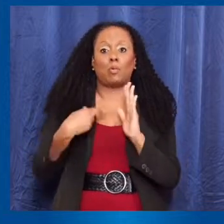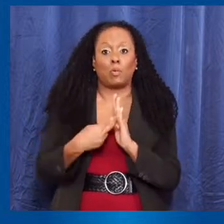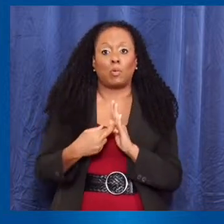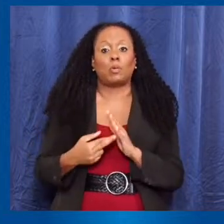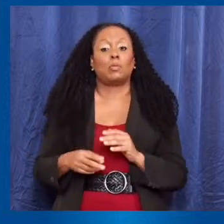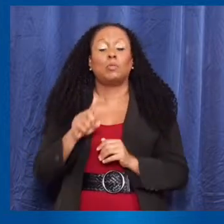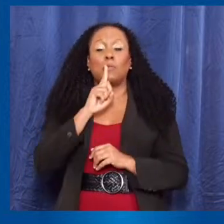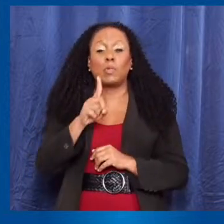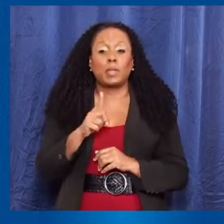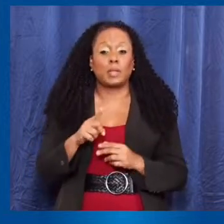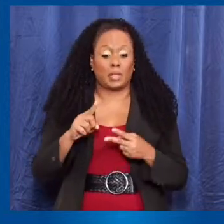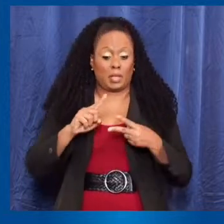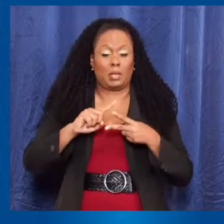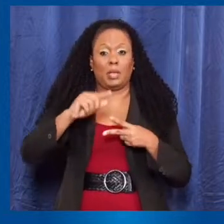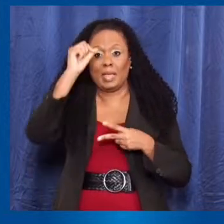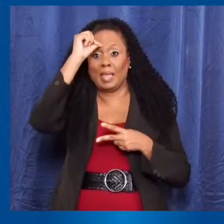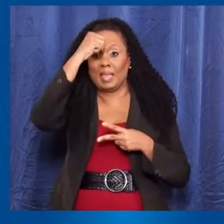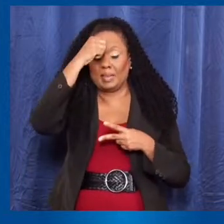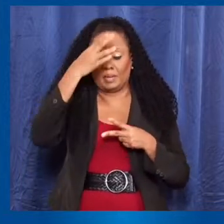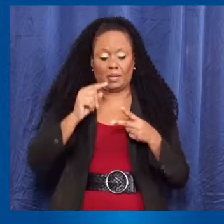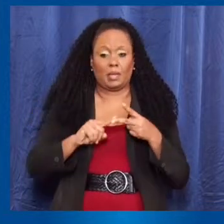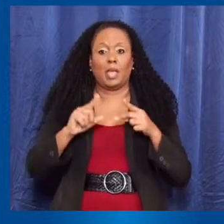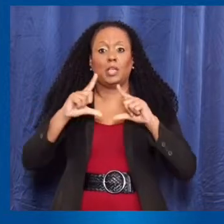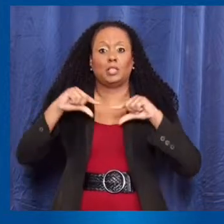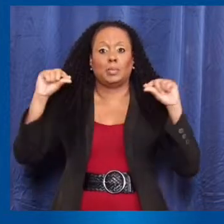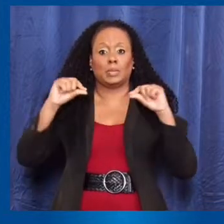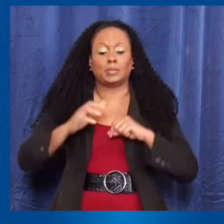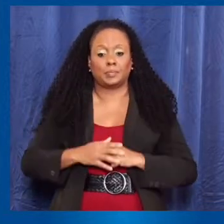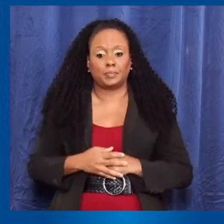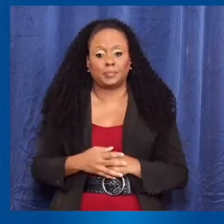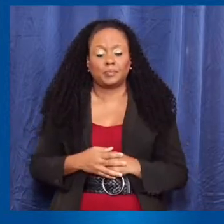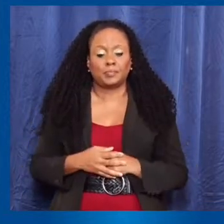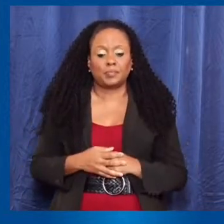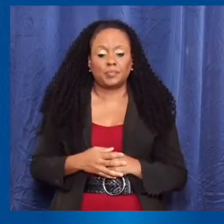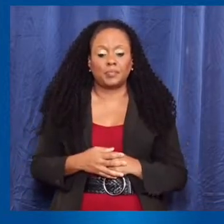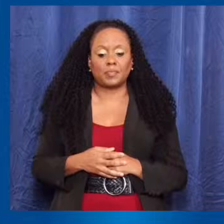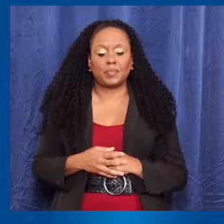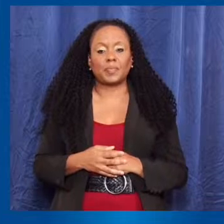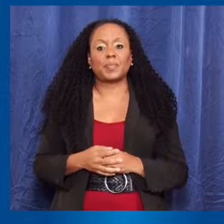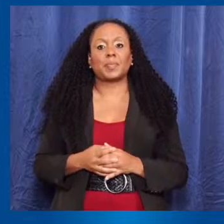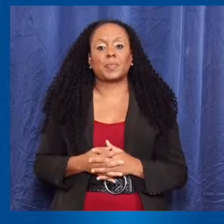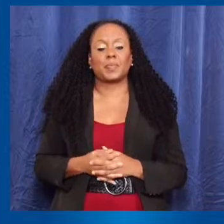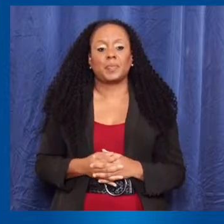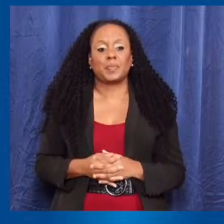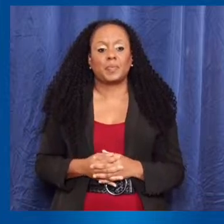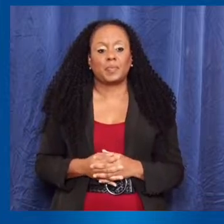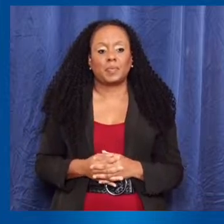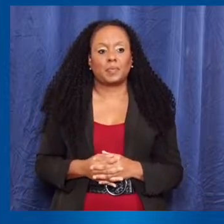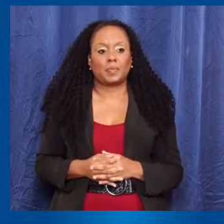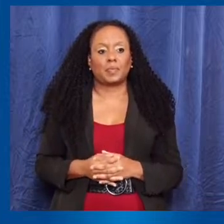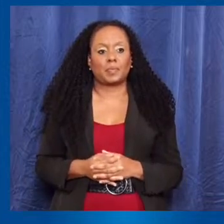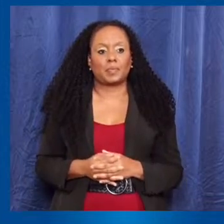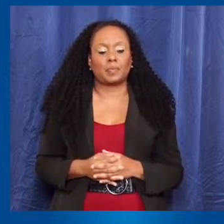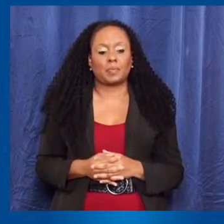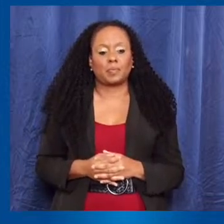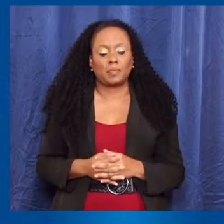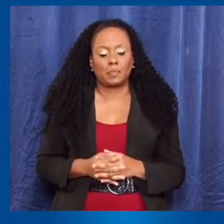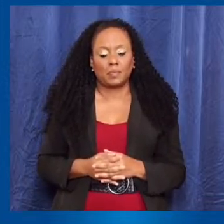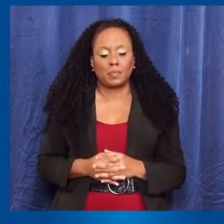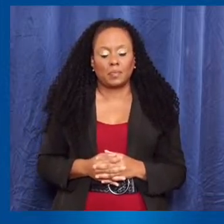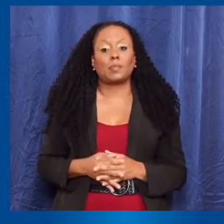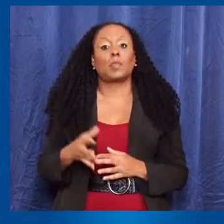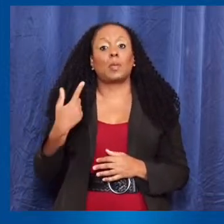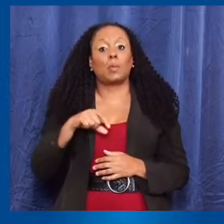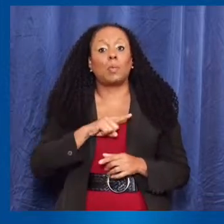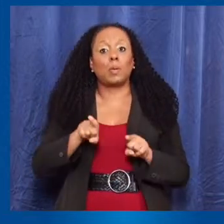and Japan, the current G20 and G7 presidencies, but also the USA, the